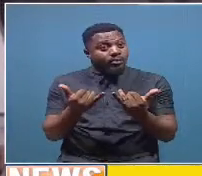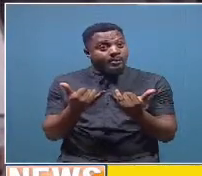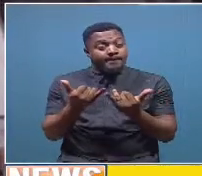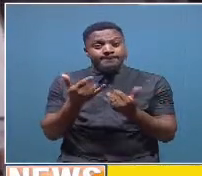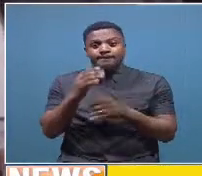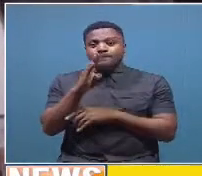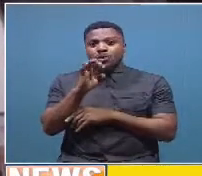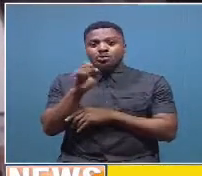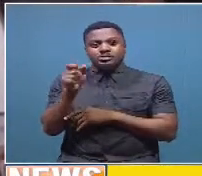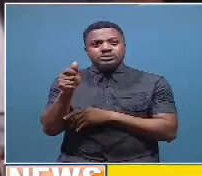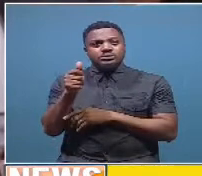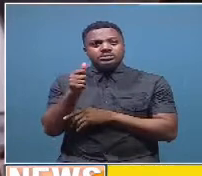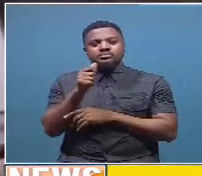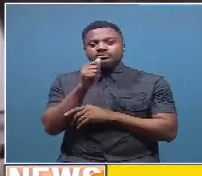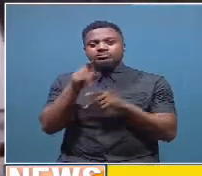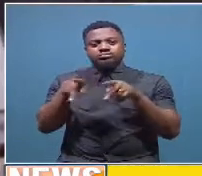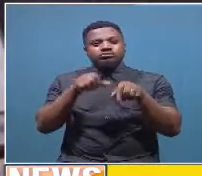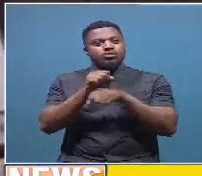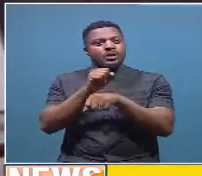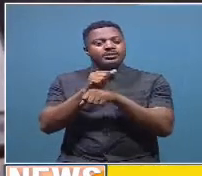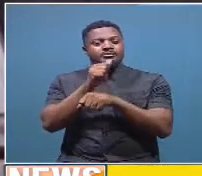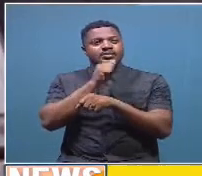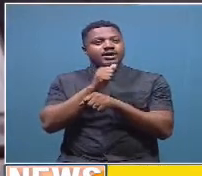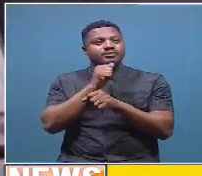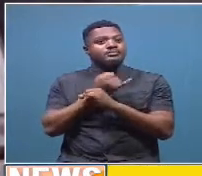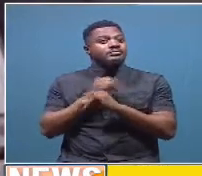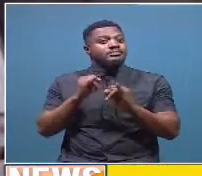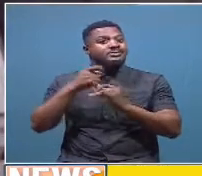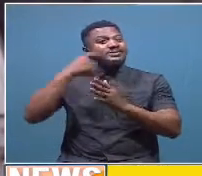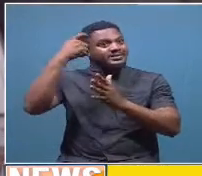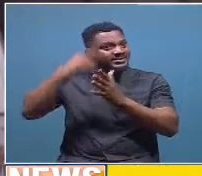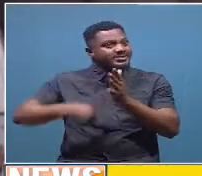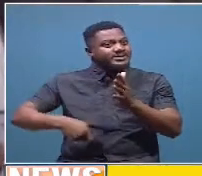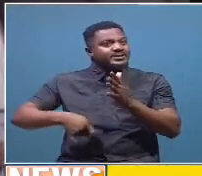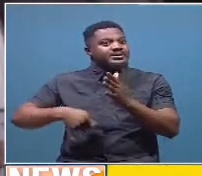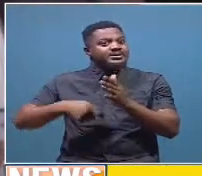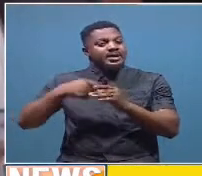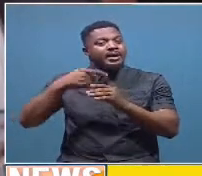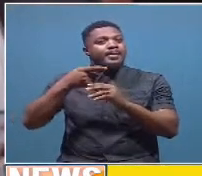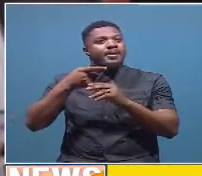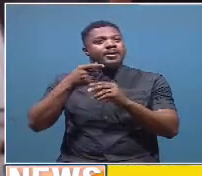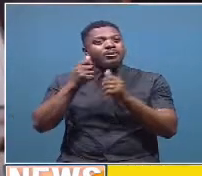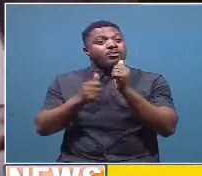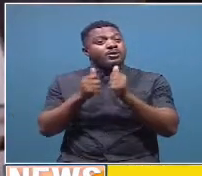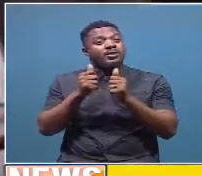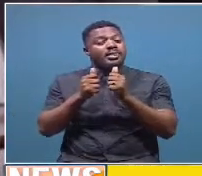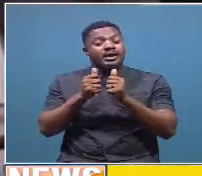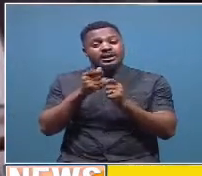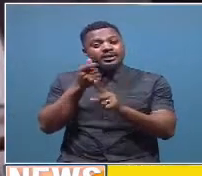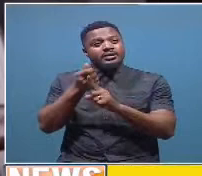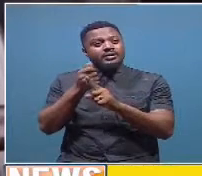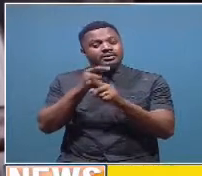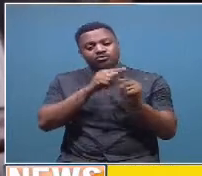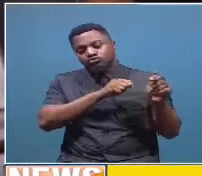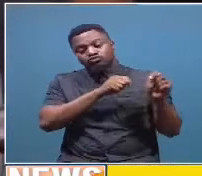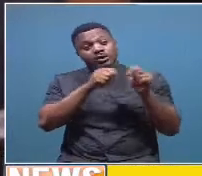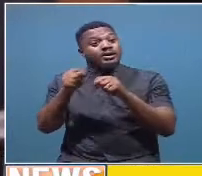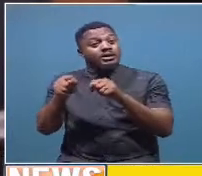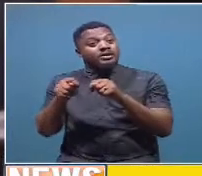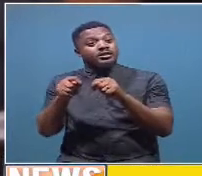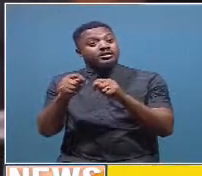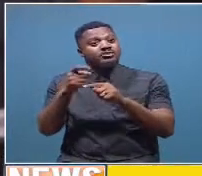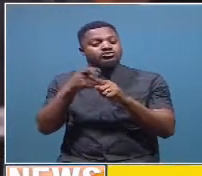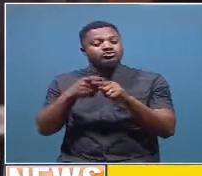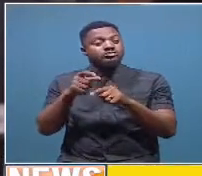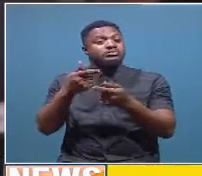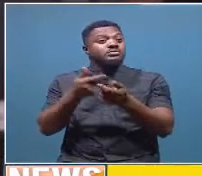is operating as a private sector, charging prices which are automatically transferred to